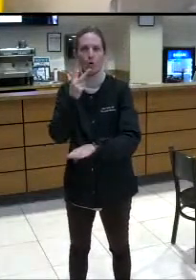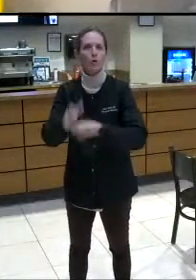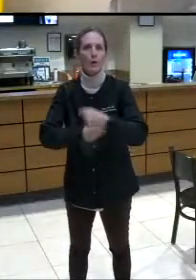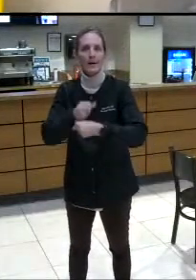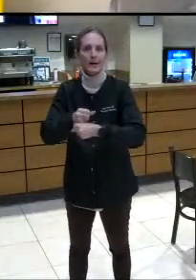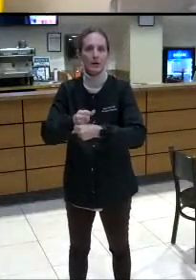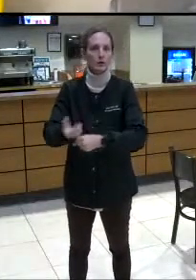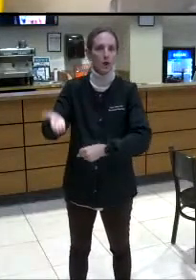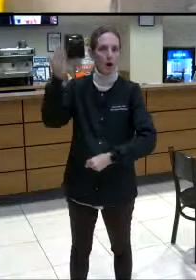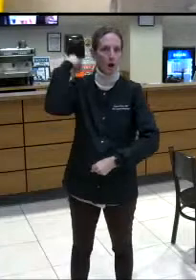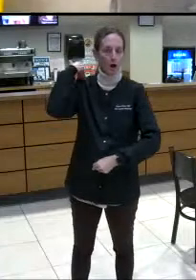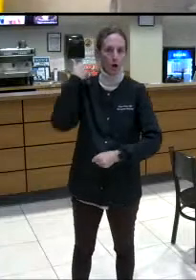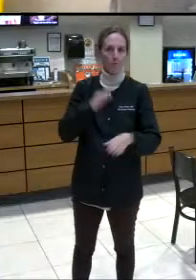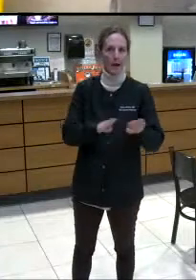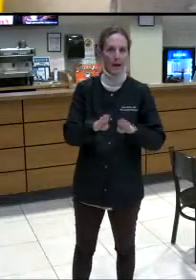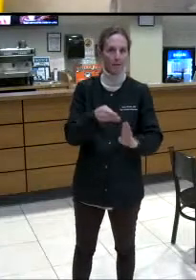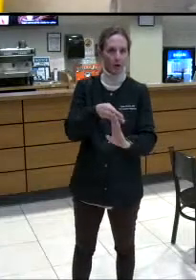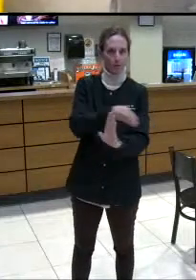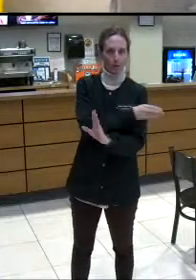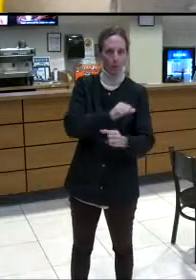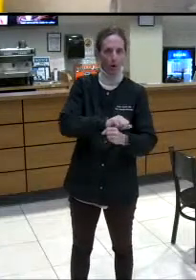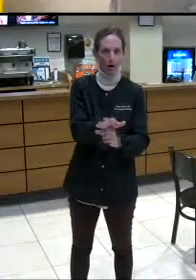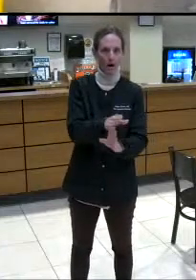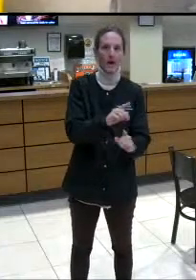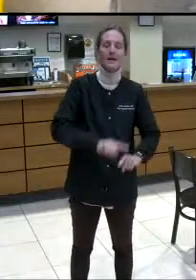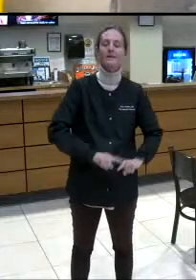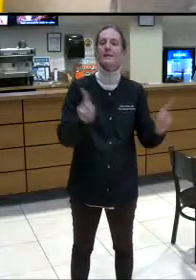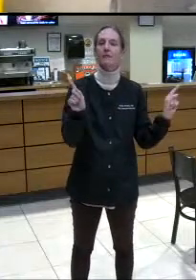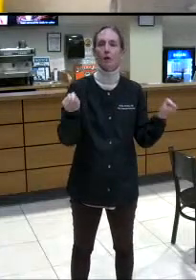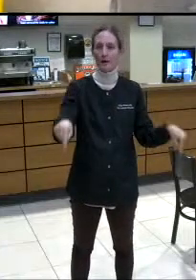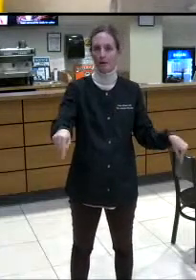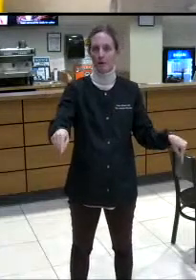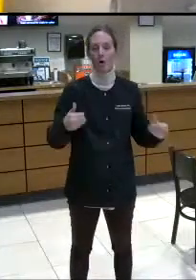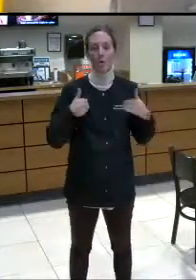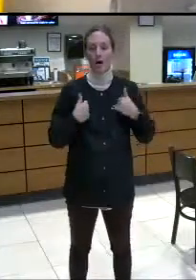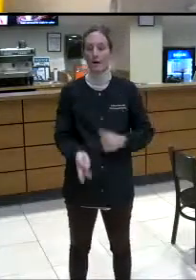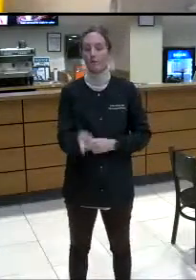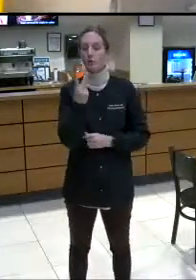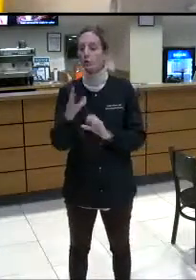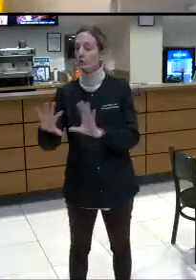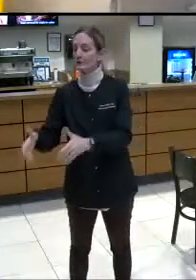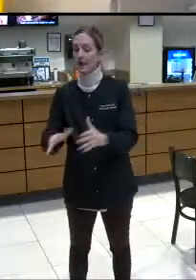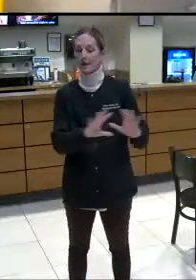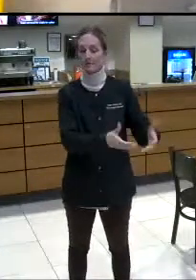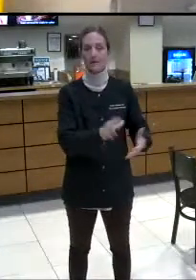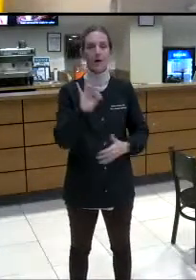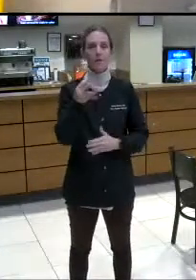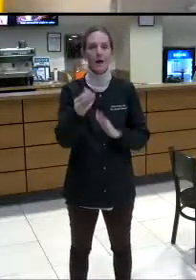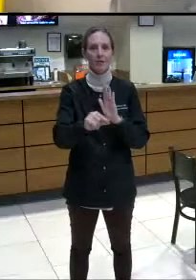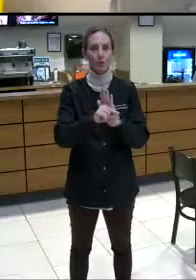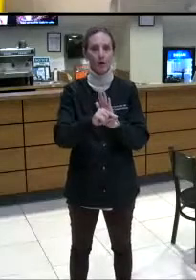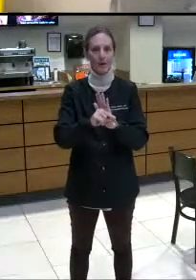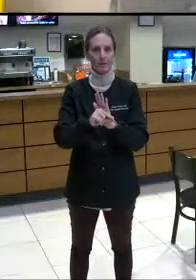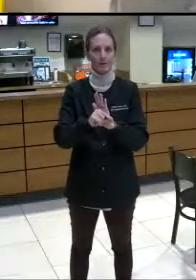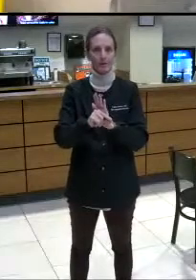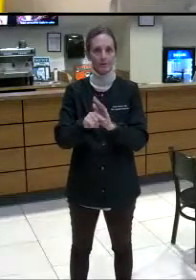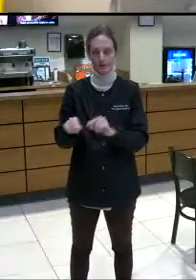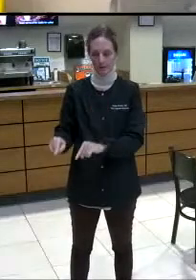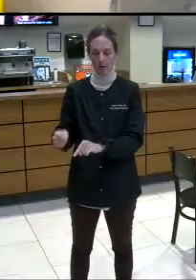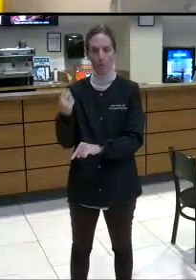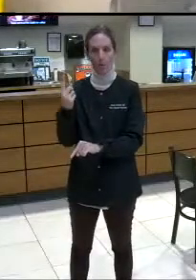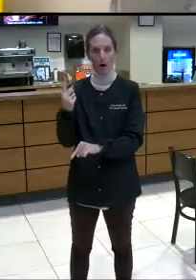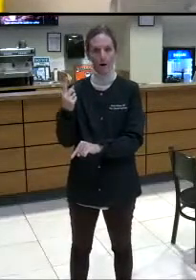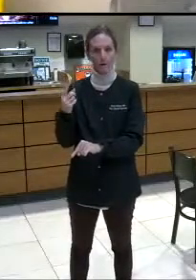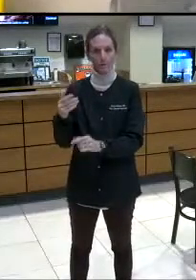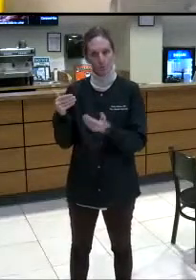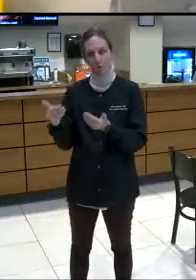Right now they have in schools, in our high schools, 2 sets of 9th graders. Yes, one has moved on, but their behavior is immature.